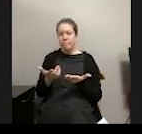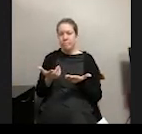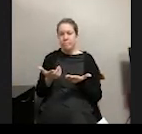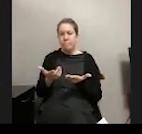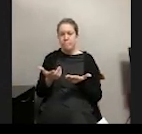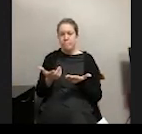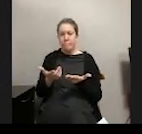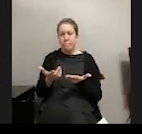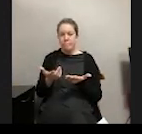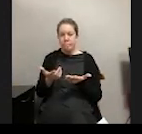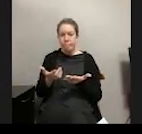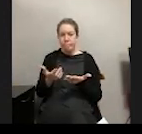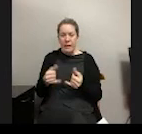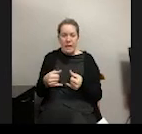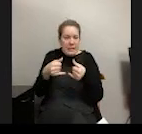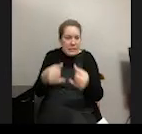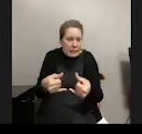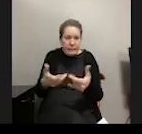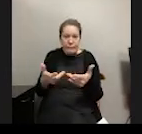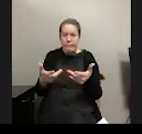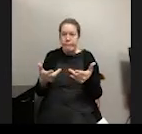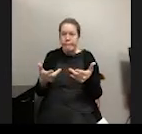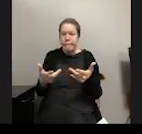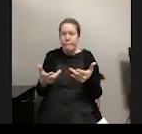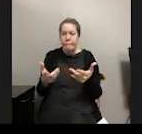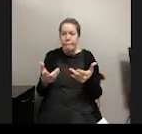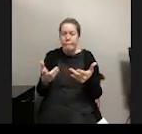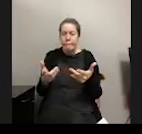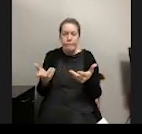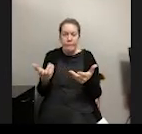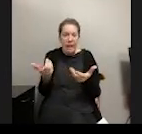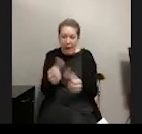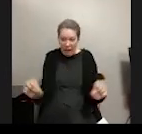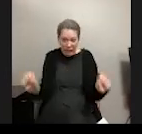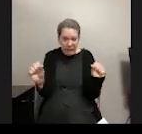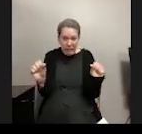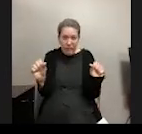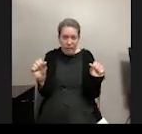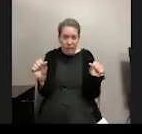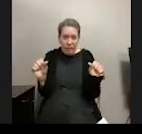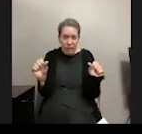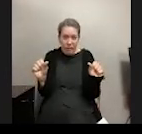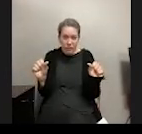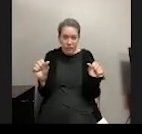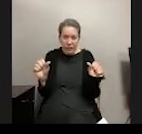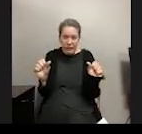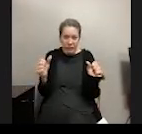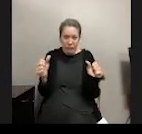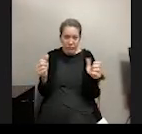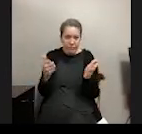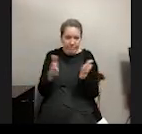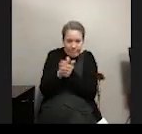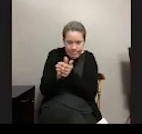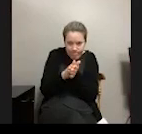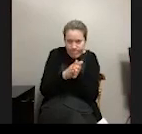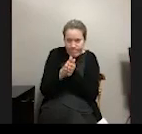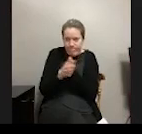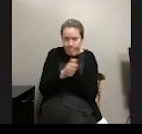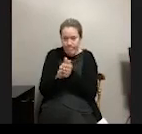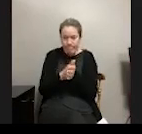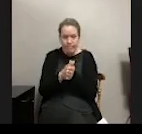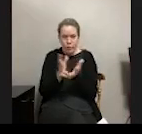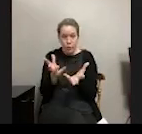the different pillars that is being proposed through this new program to take on students or emerging